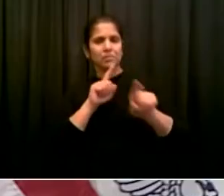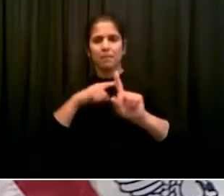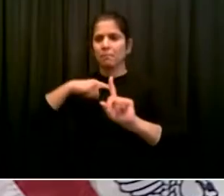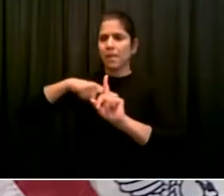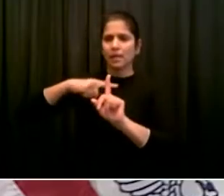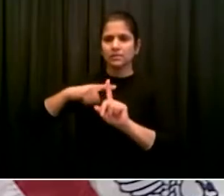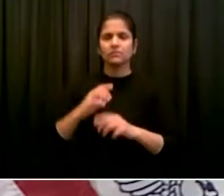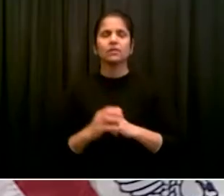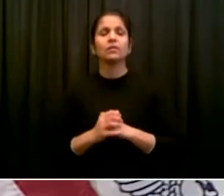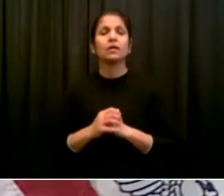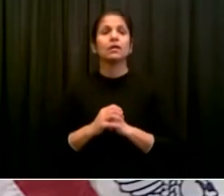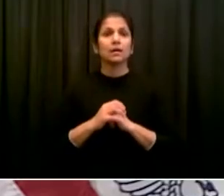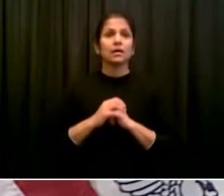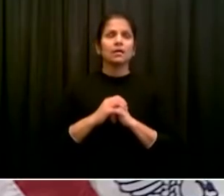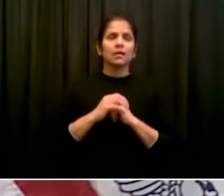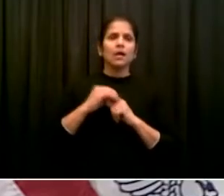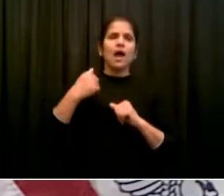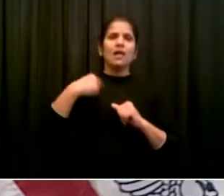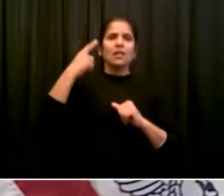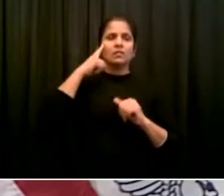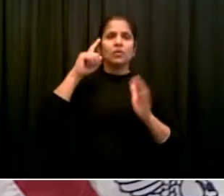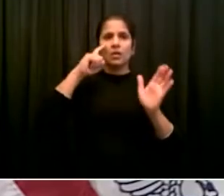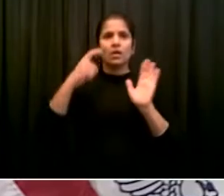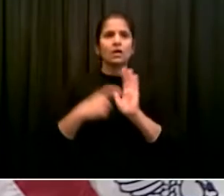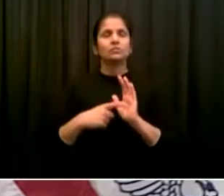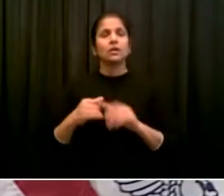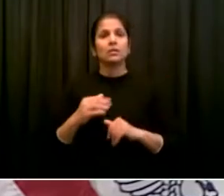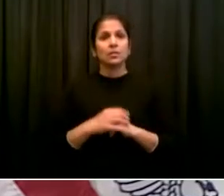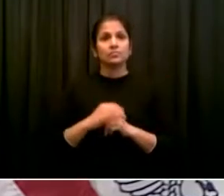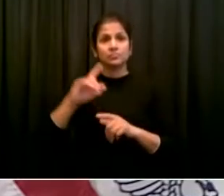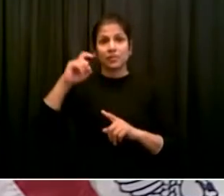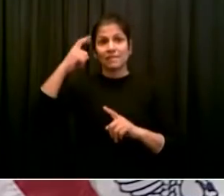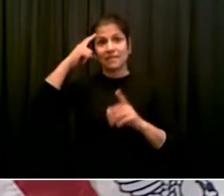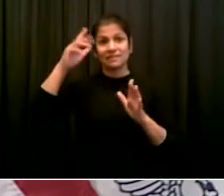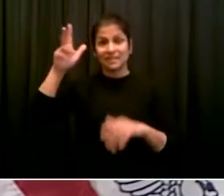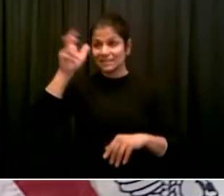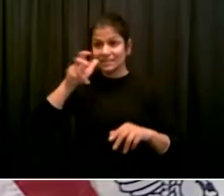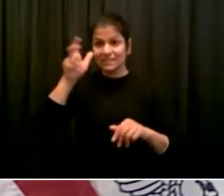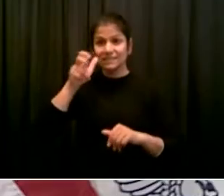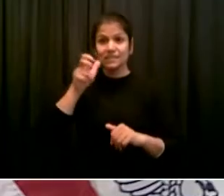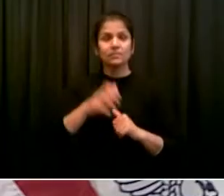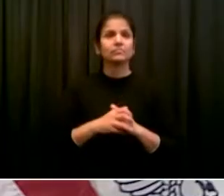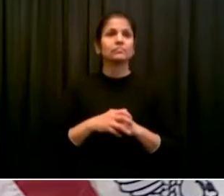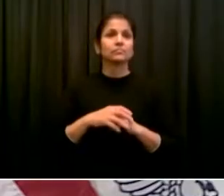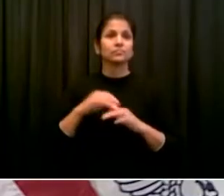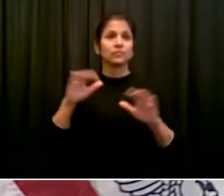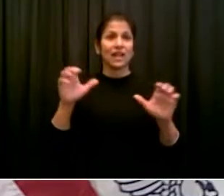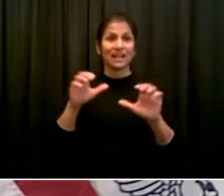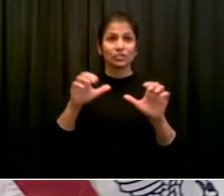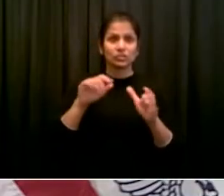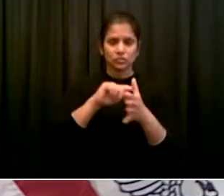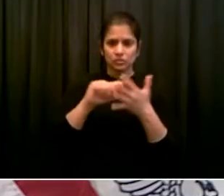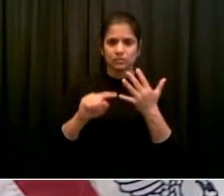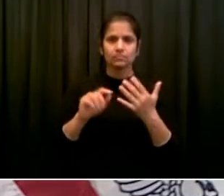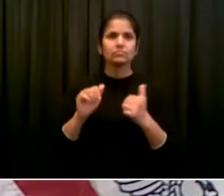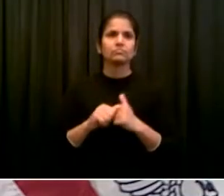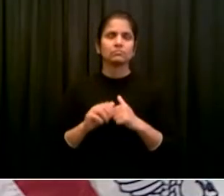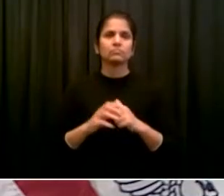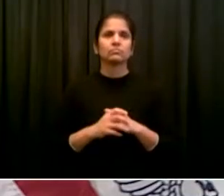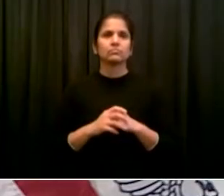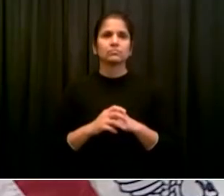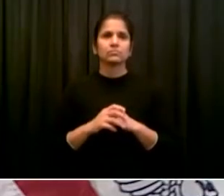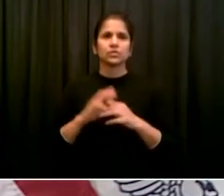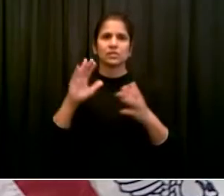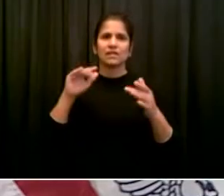people recognize when their government is listening and acting. And it does change, the way folks